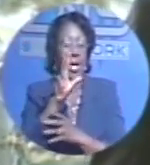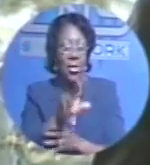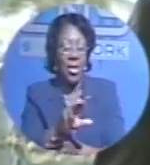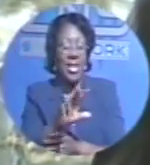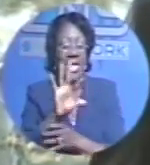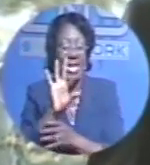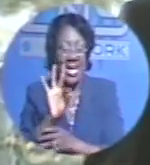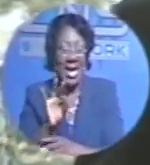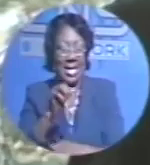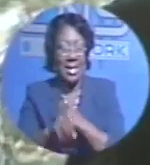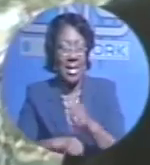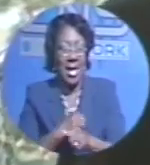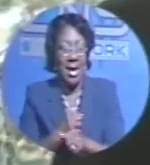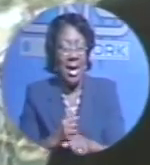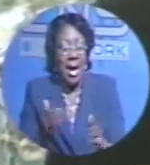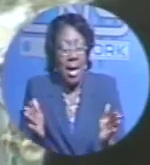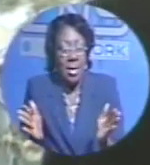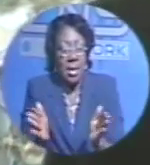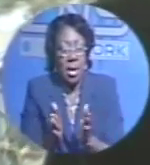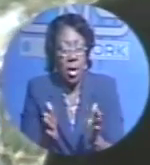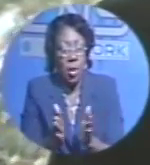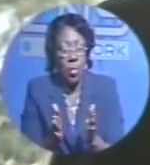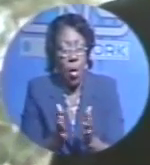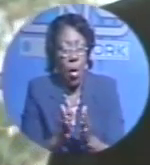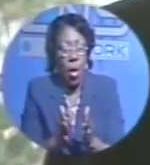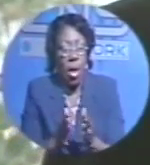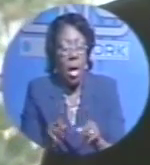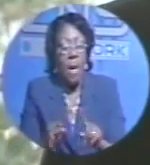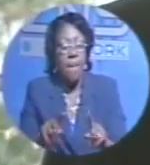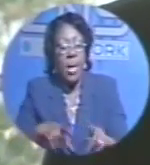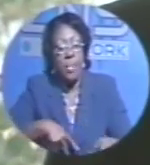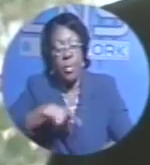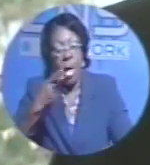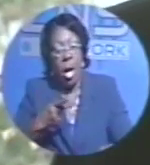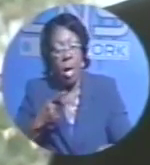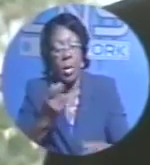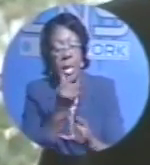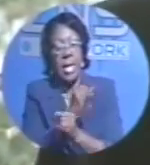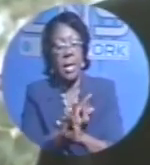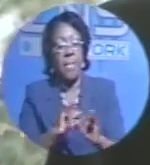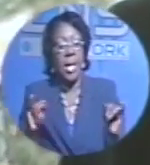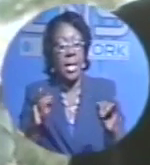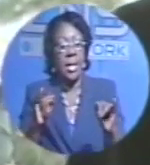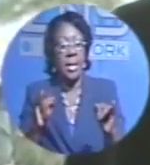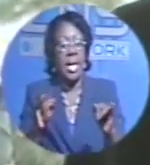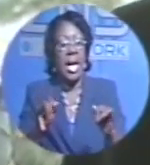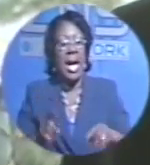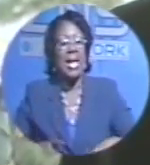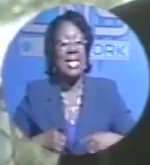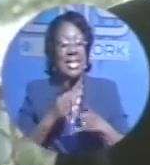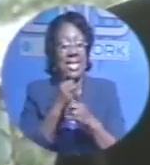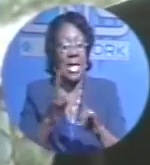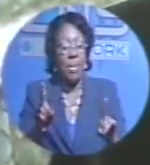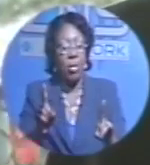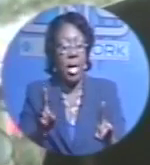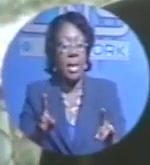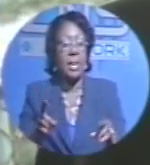39th year as a small but proud, independent, and democratic